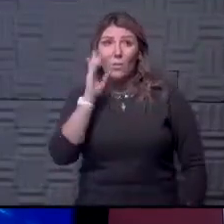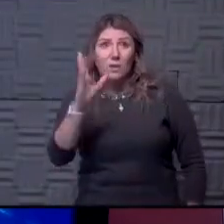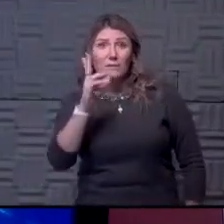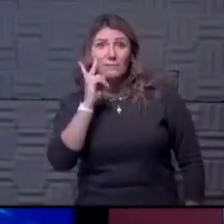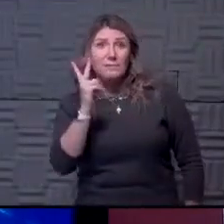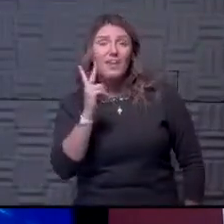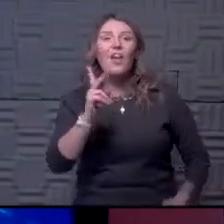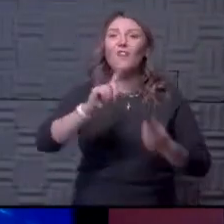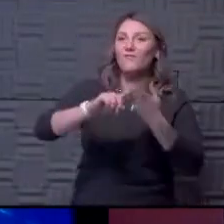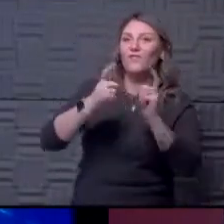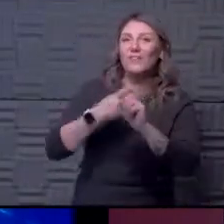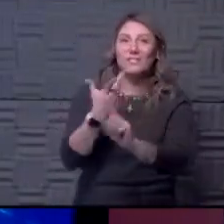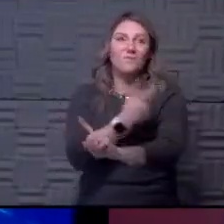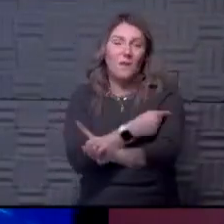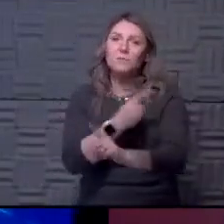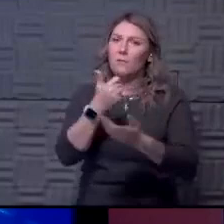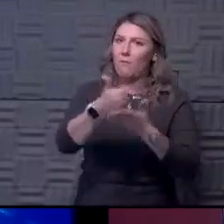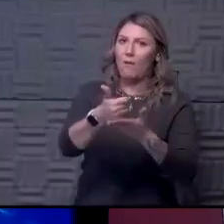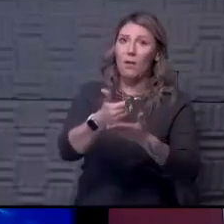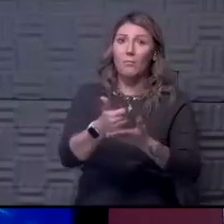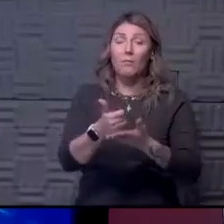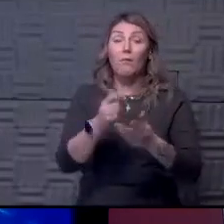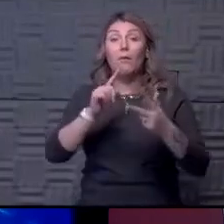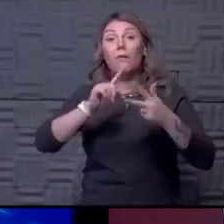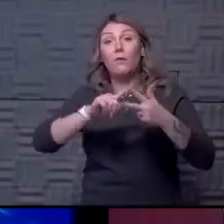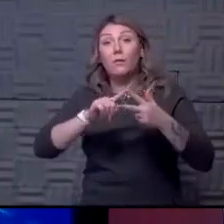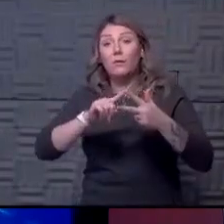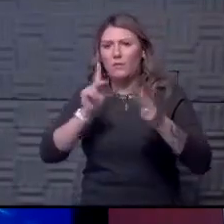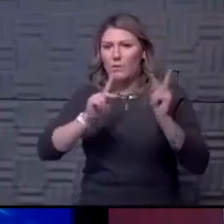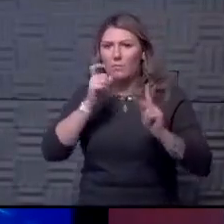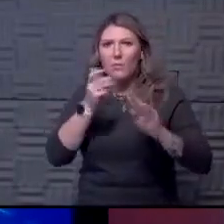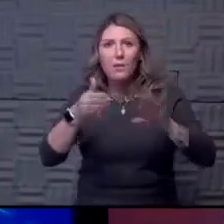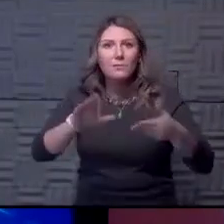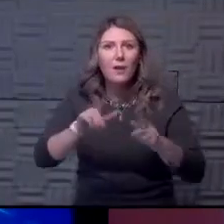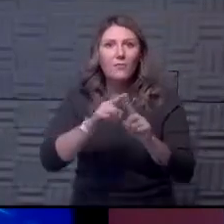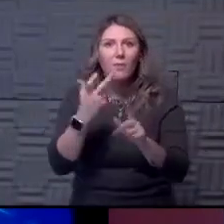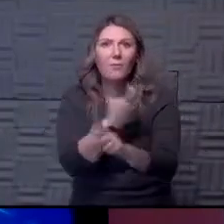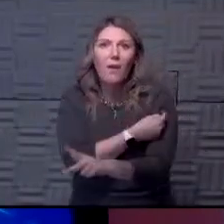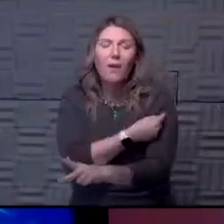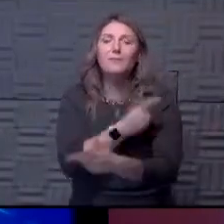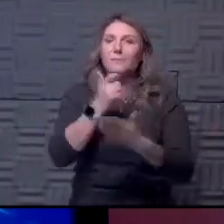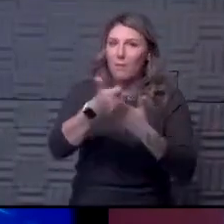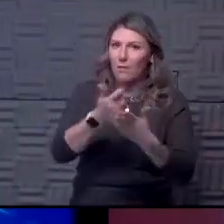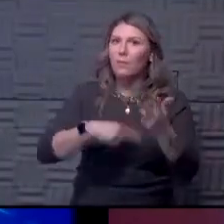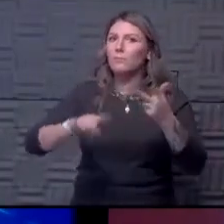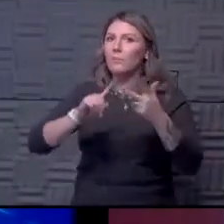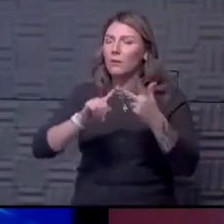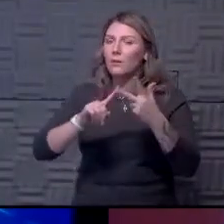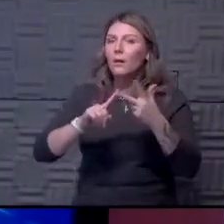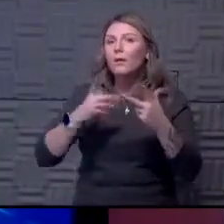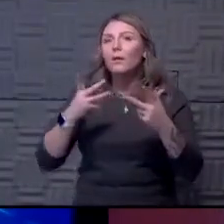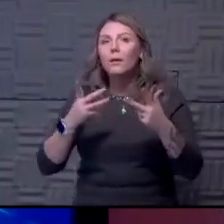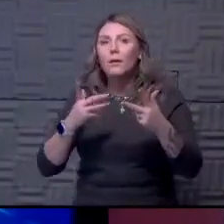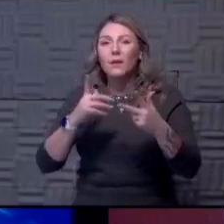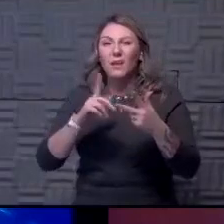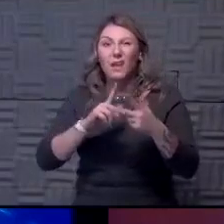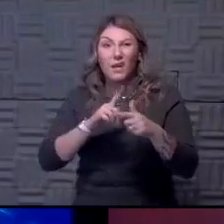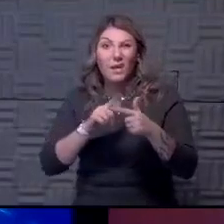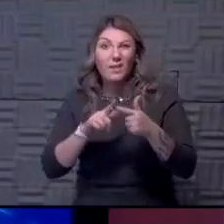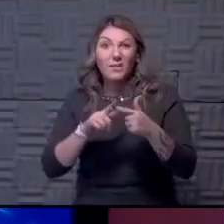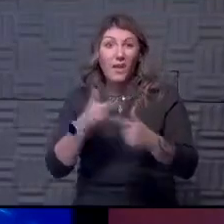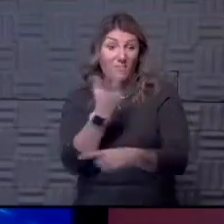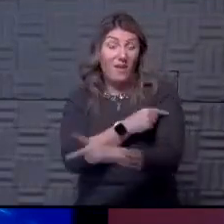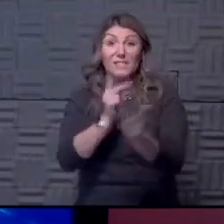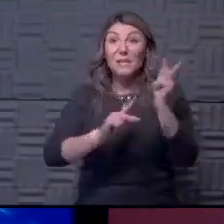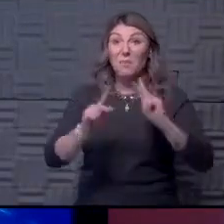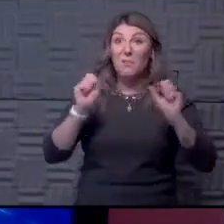being vaccinated. That'll help. B, they're going to see people not dying from the vaccine. That's going to help. And C, they're going to see the vaccinated people being able to go out and do